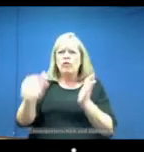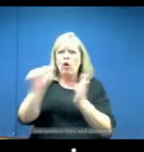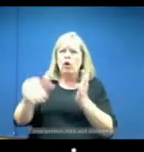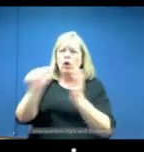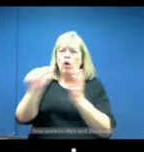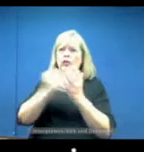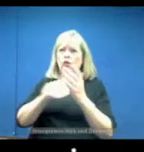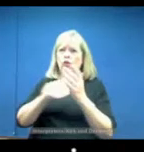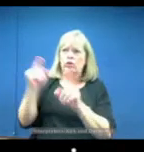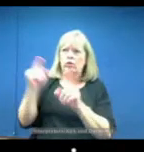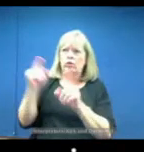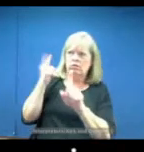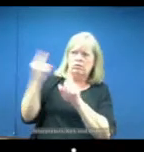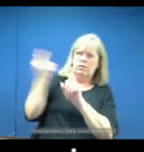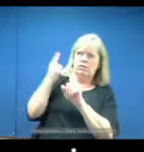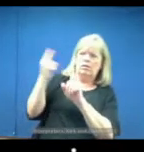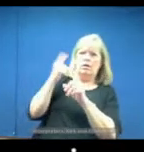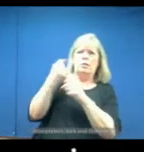his or her safety.